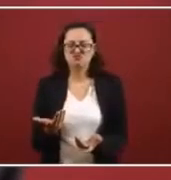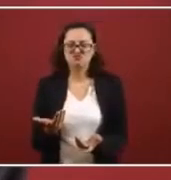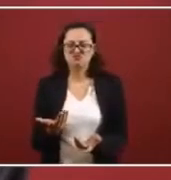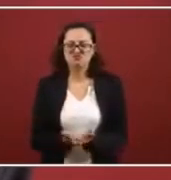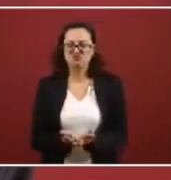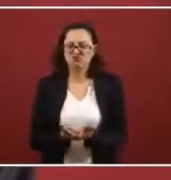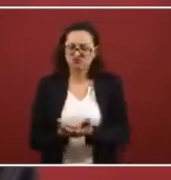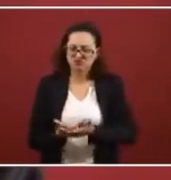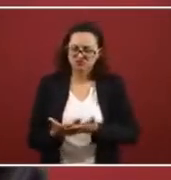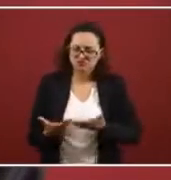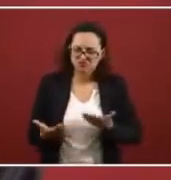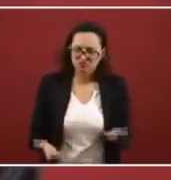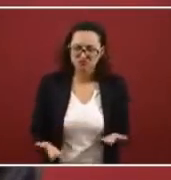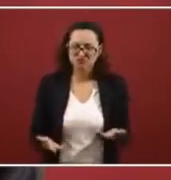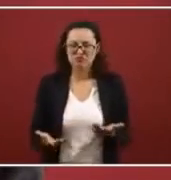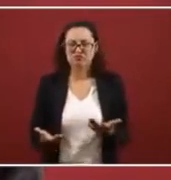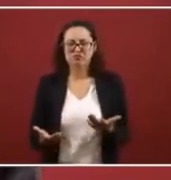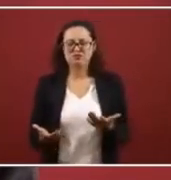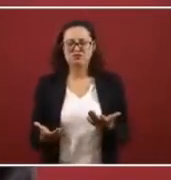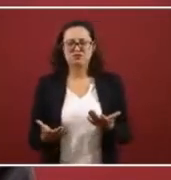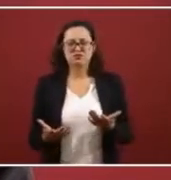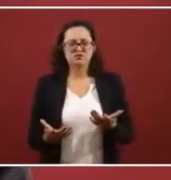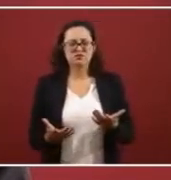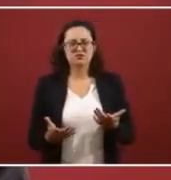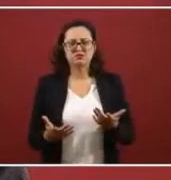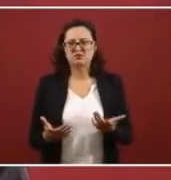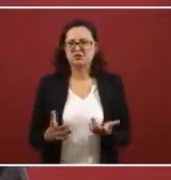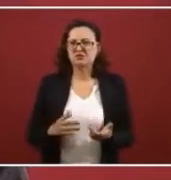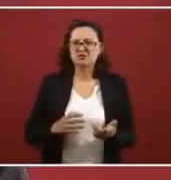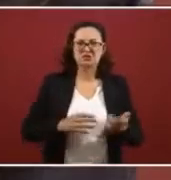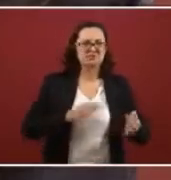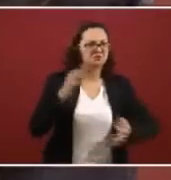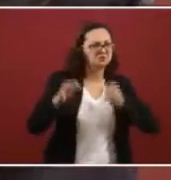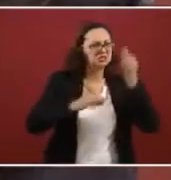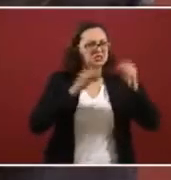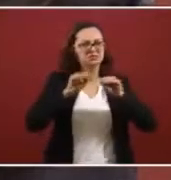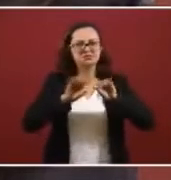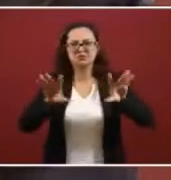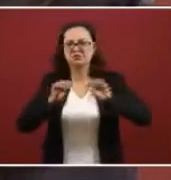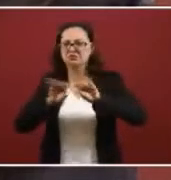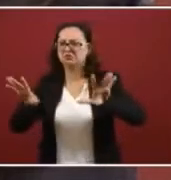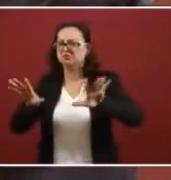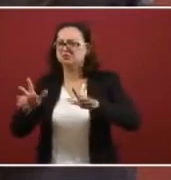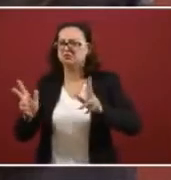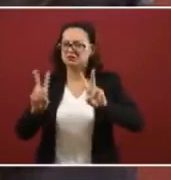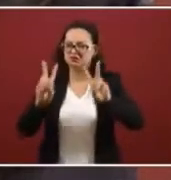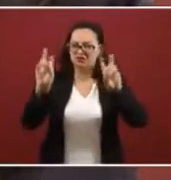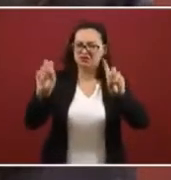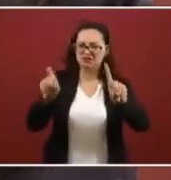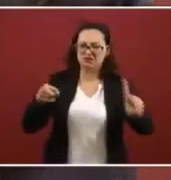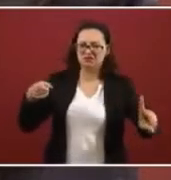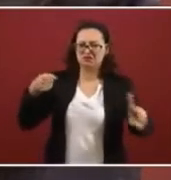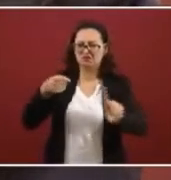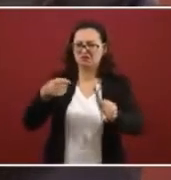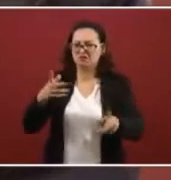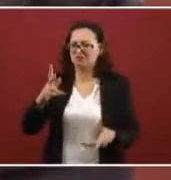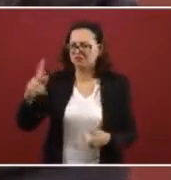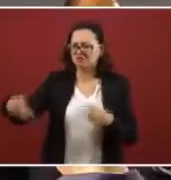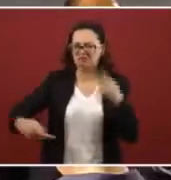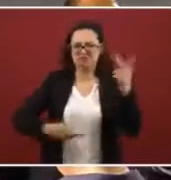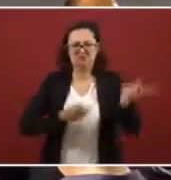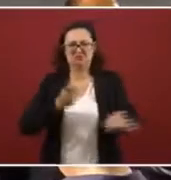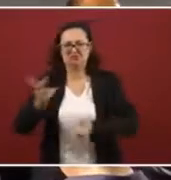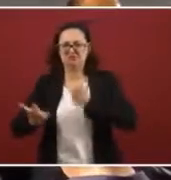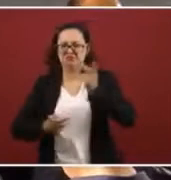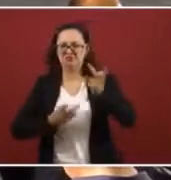haciendo they are un cuestionamiento questioning sobre este regarding asunto, this matter cuando